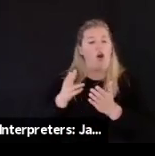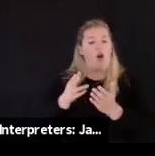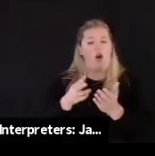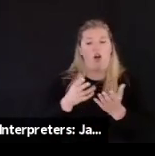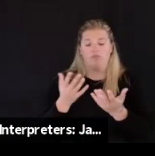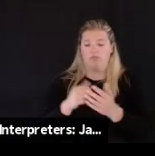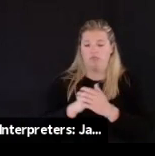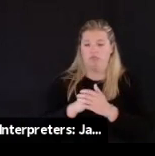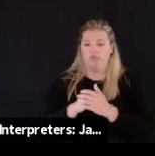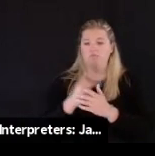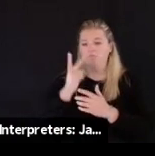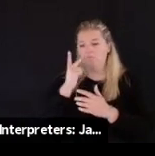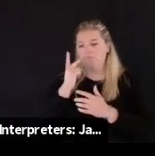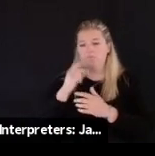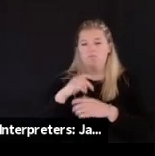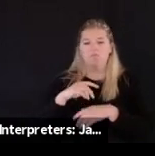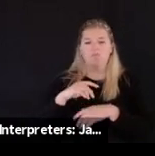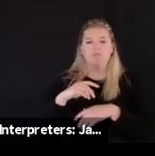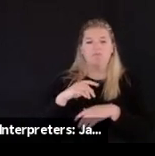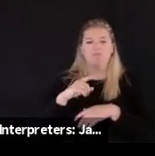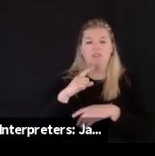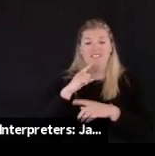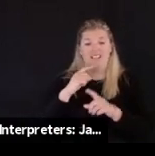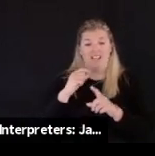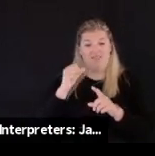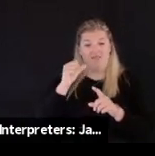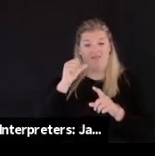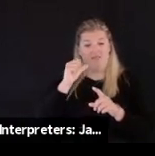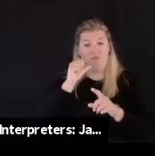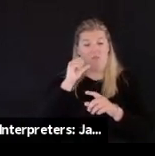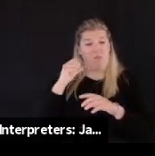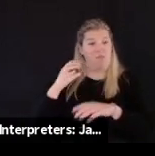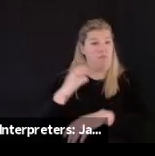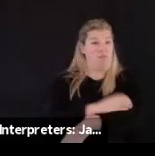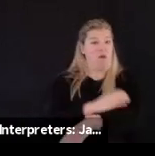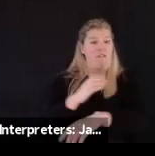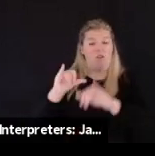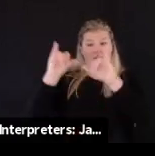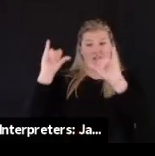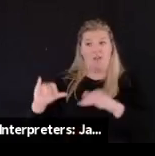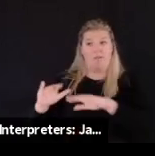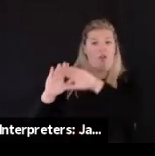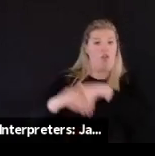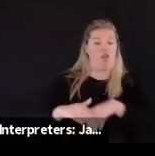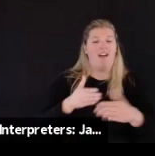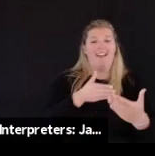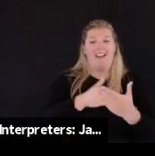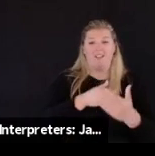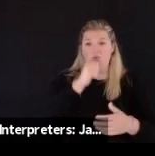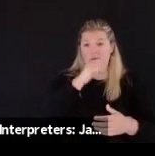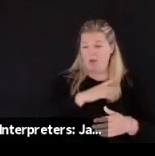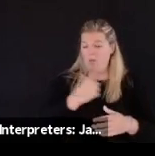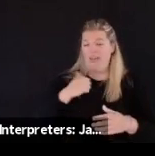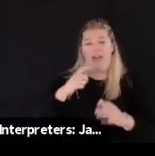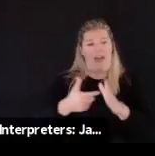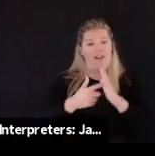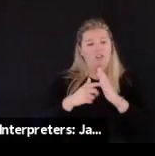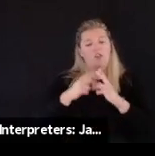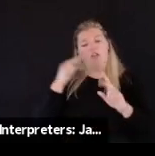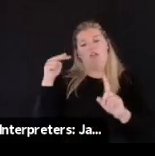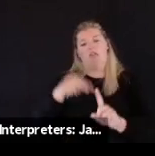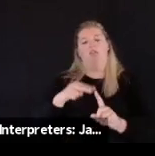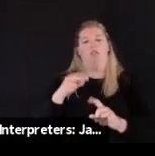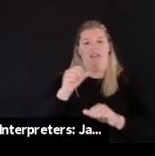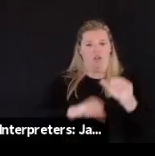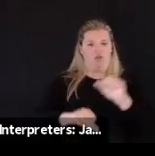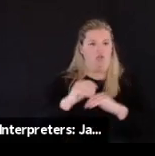have Libby said, powerful systemic bias against women historically continues, and we must see each other as equal. Mosey said,